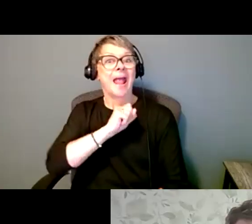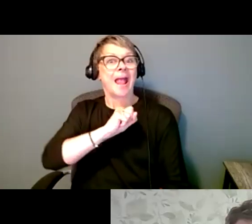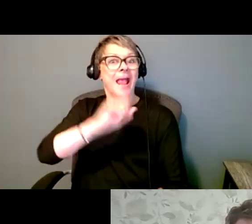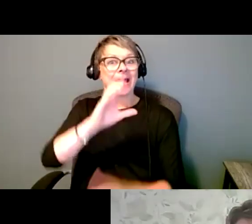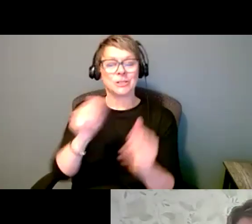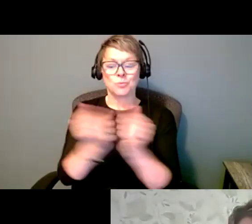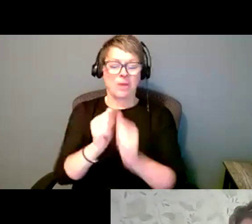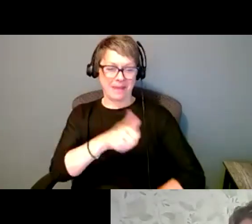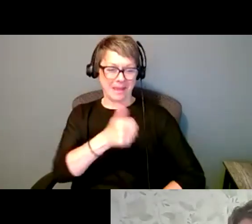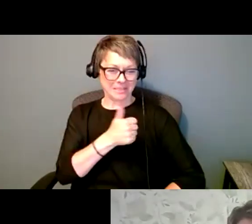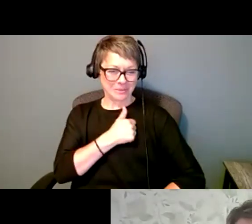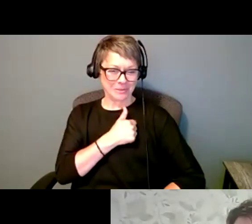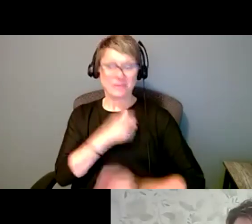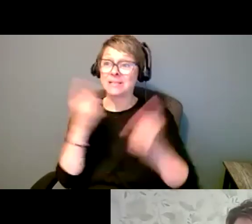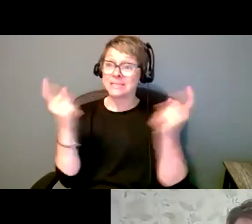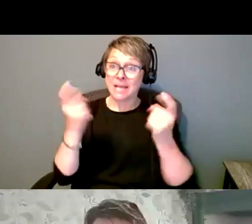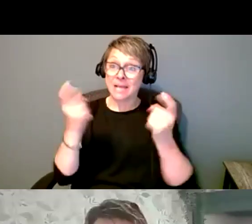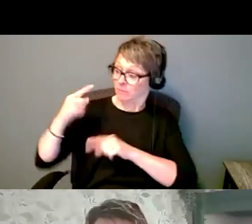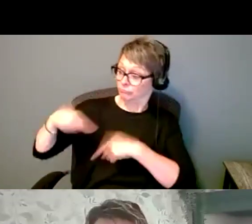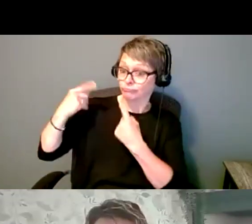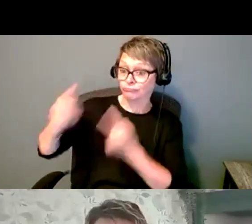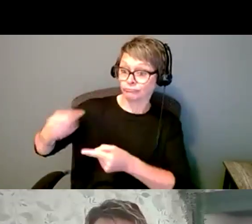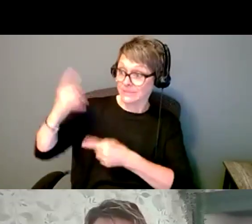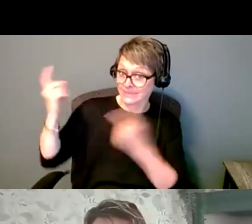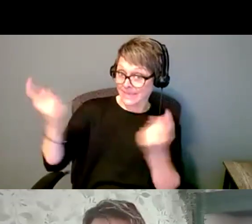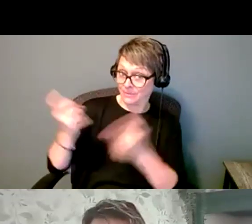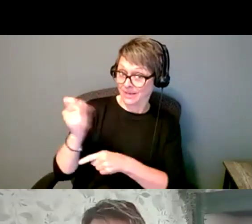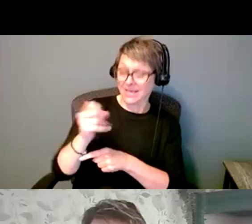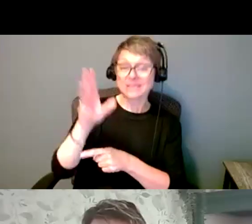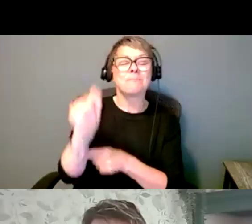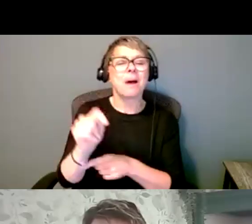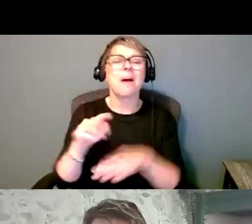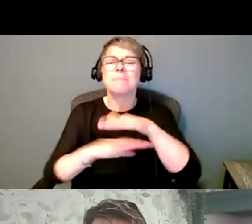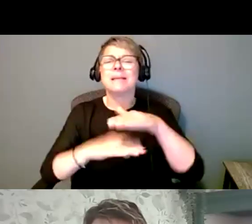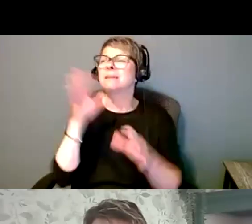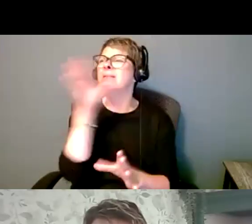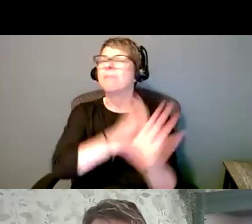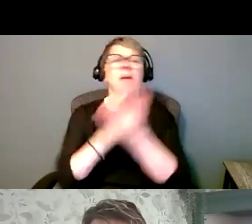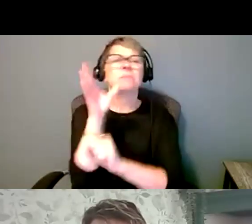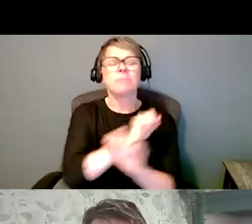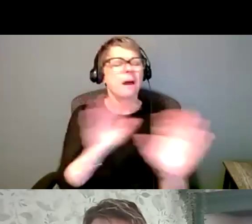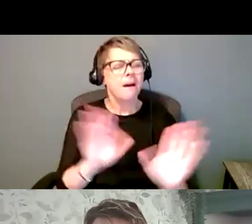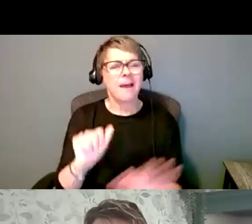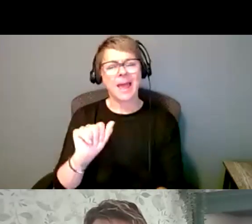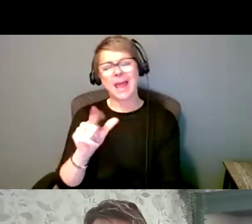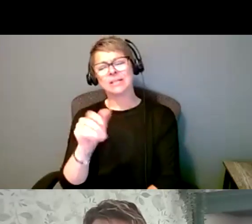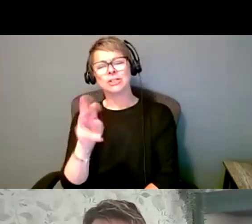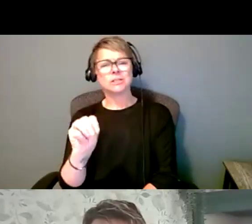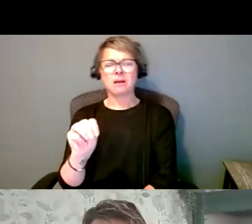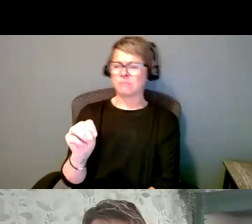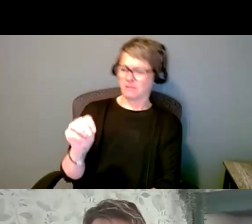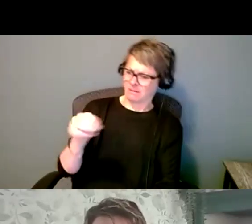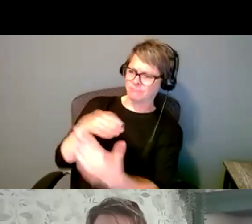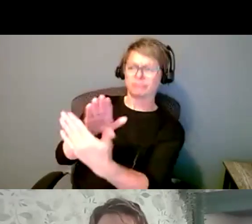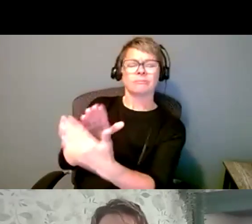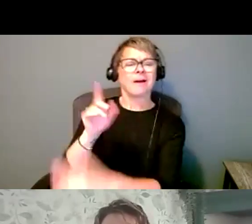to celebrate the progress, but we got to challenge those basic assumptions. We've got to look at ageism in the face, and we've got to imagine that